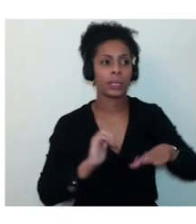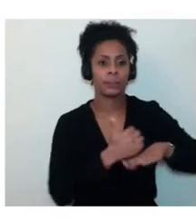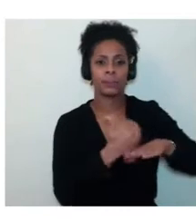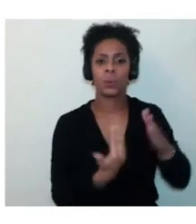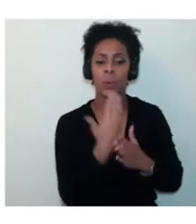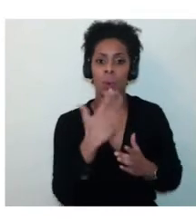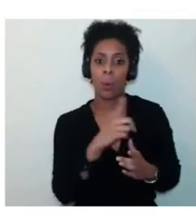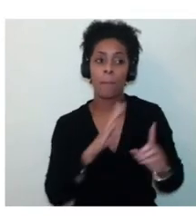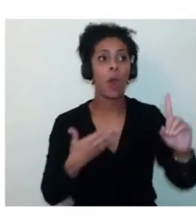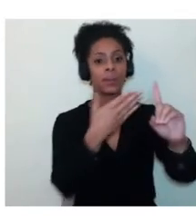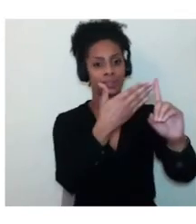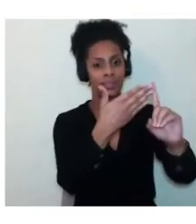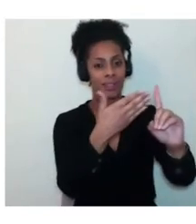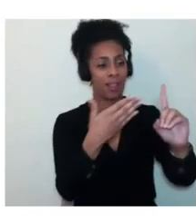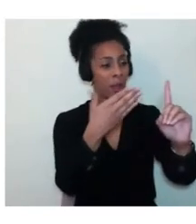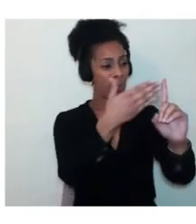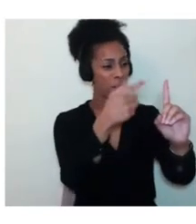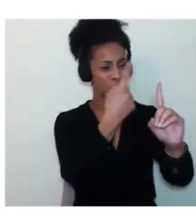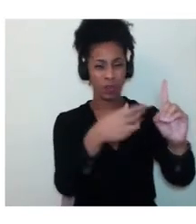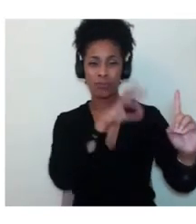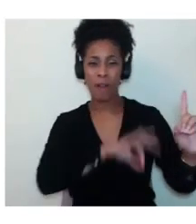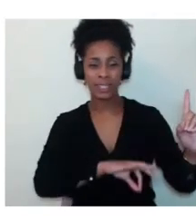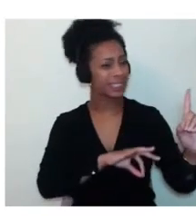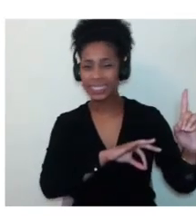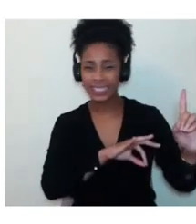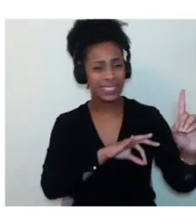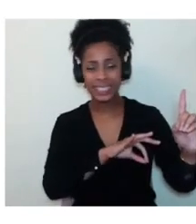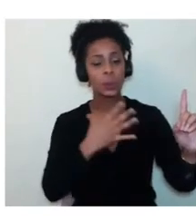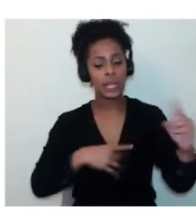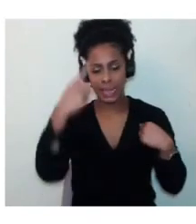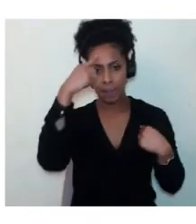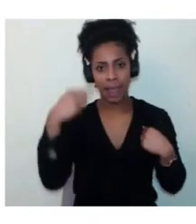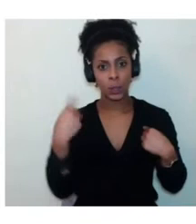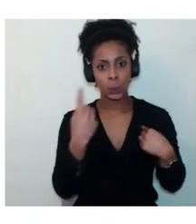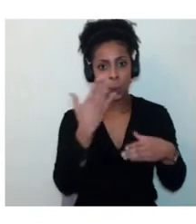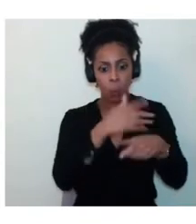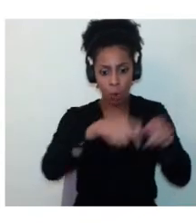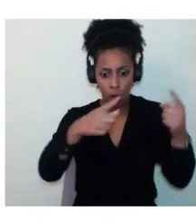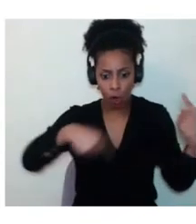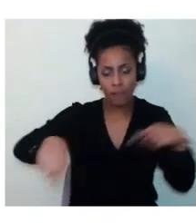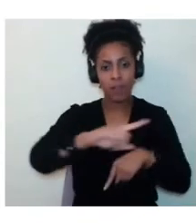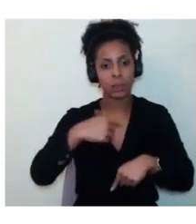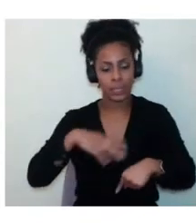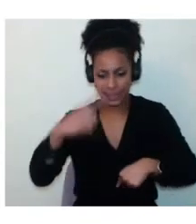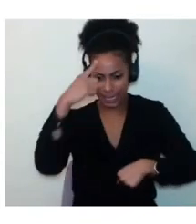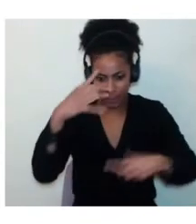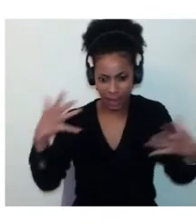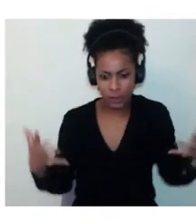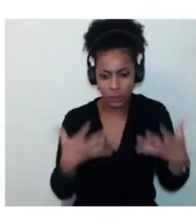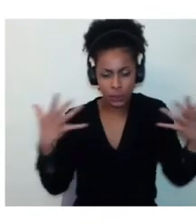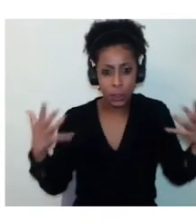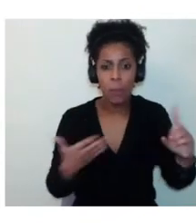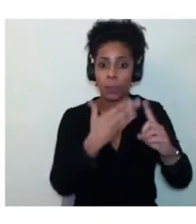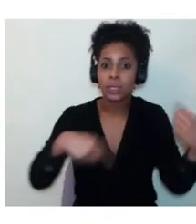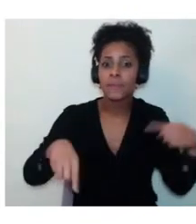be motivating, to the people that work for us. We set out a purpose to use the power of creativity to build a